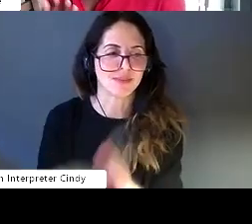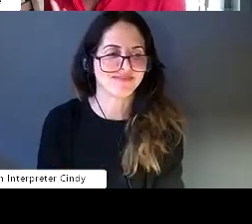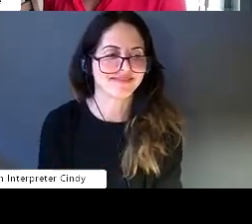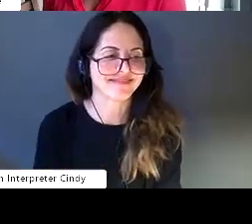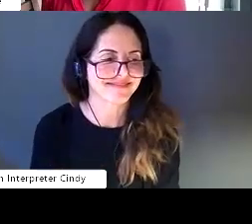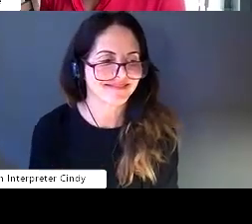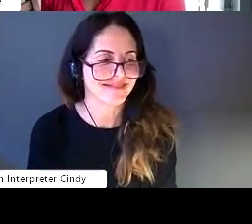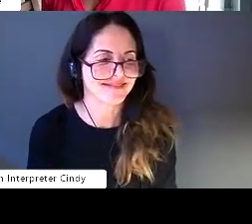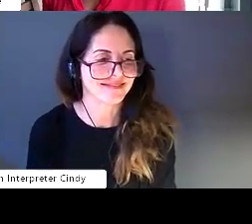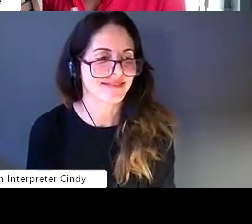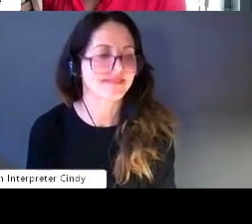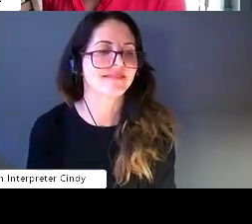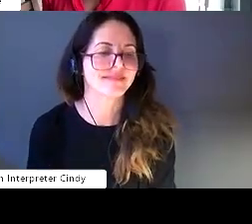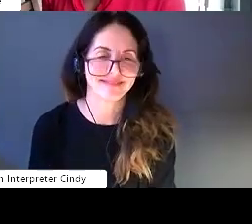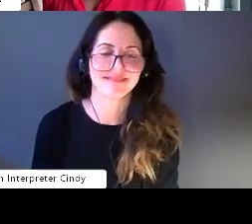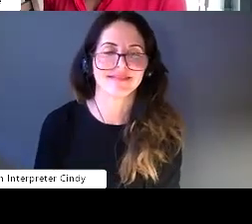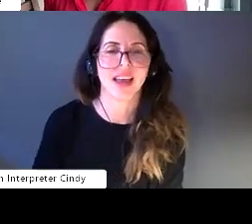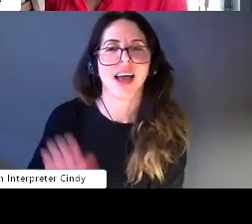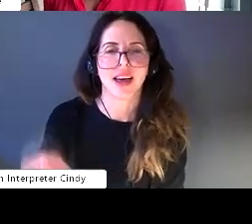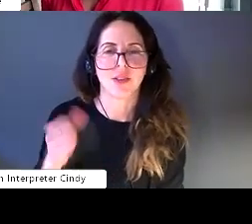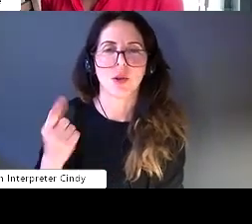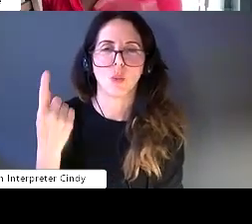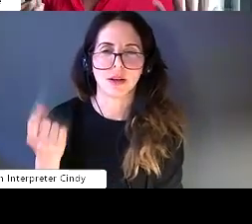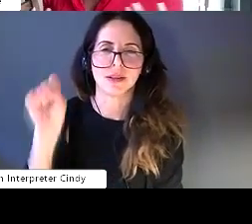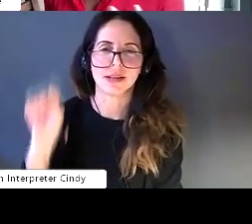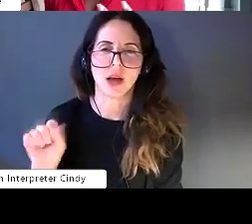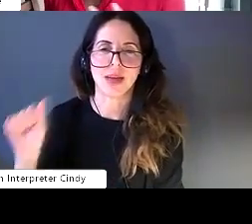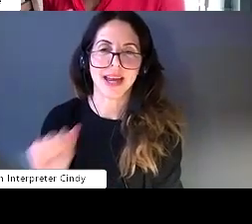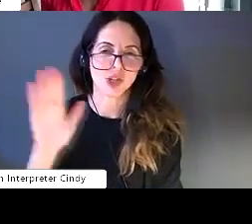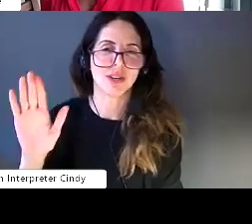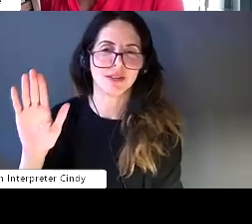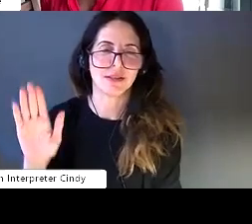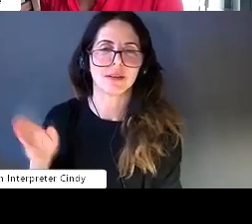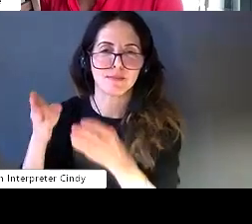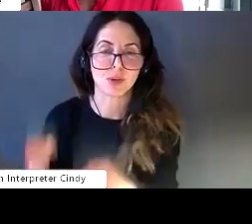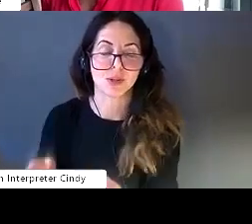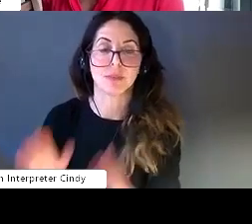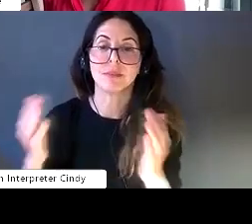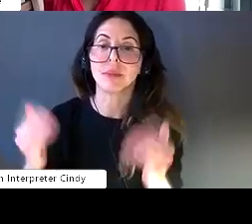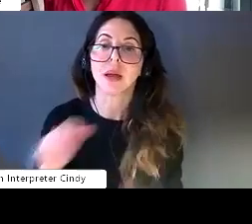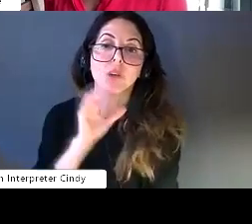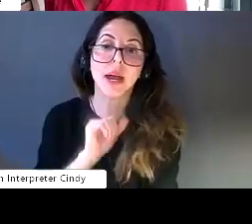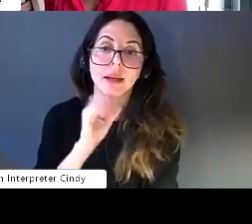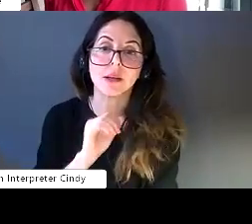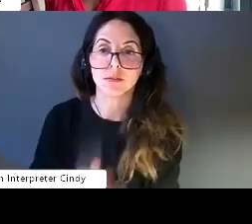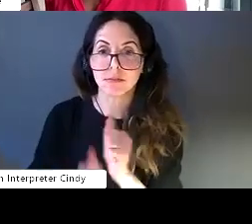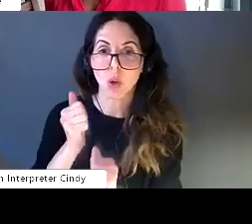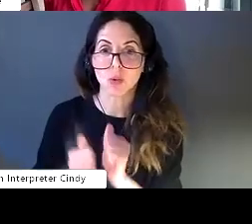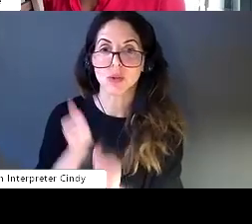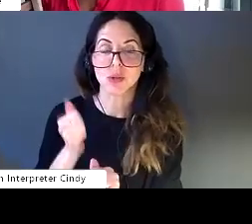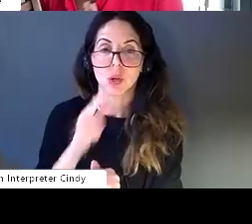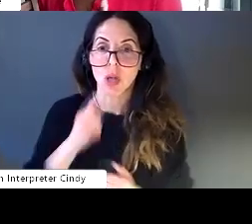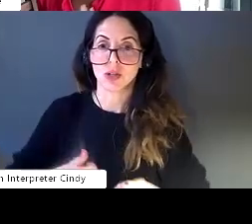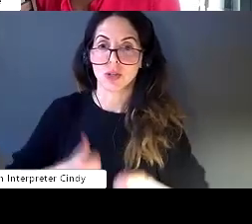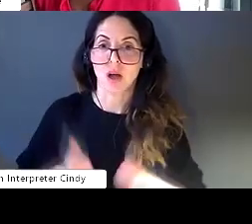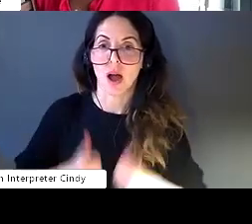mixed ethnicity with 1 South Asian individual. In terms of age, the majority of our